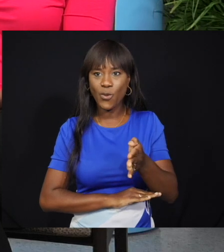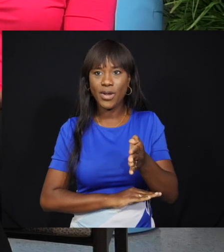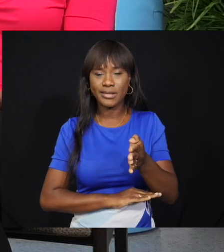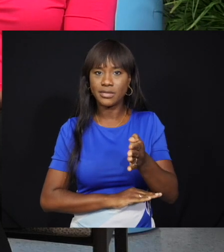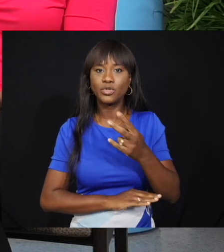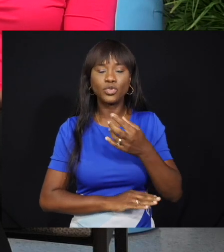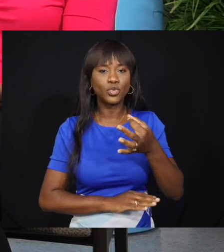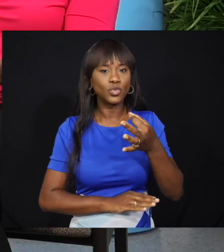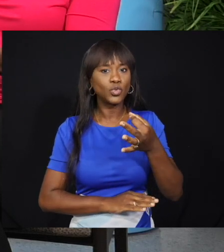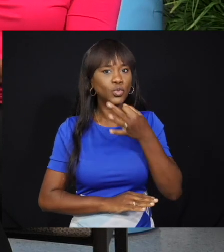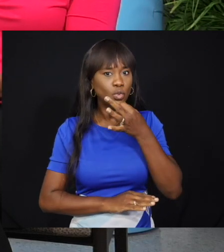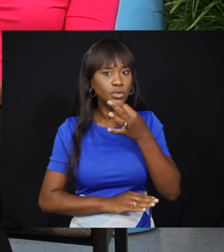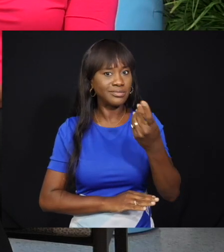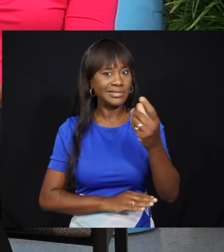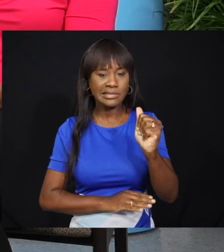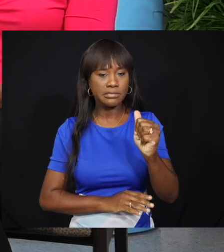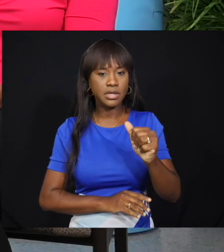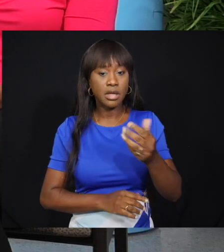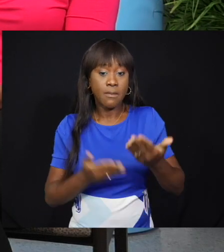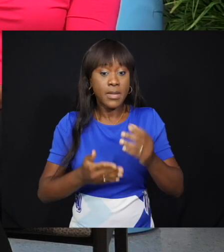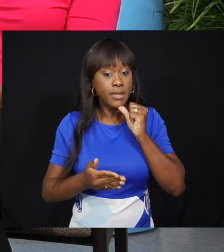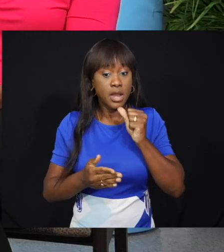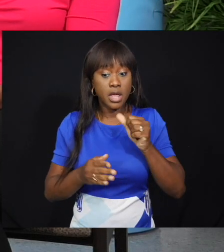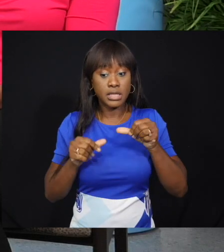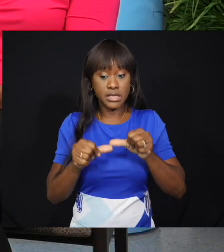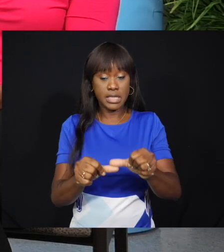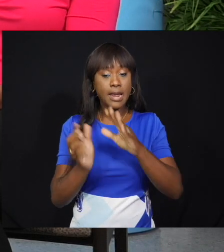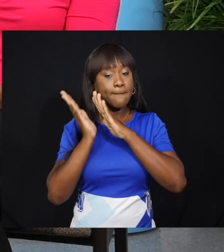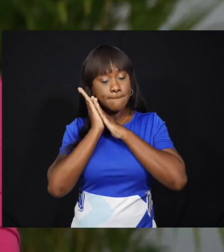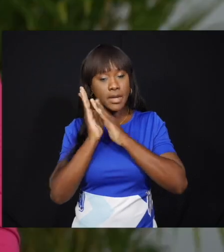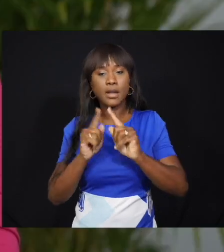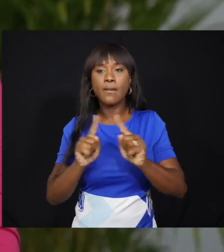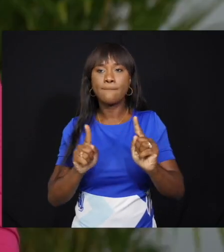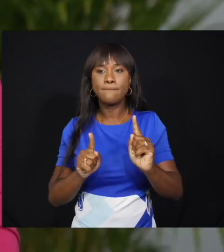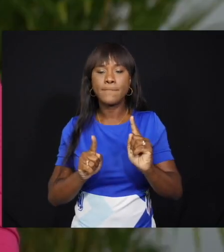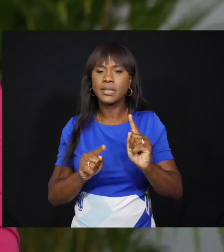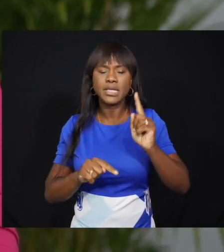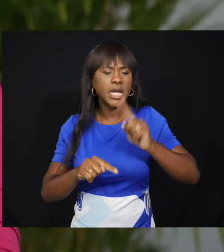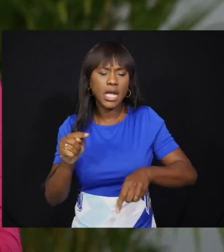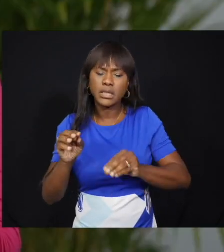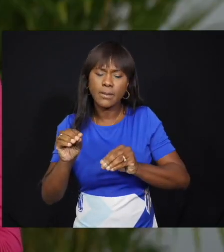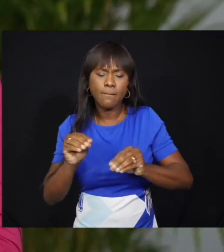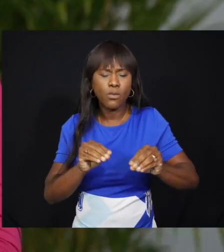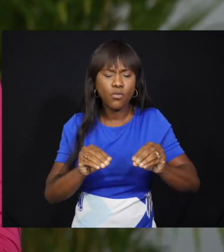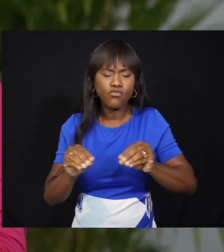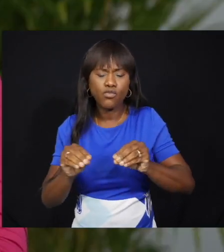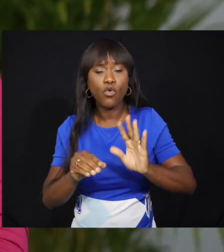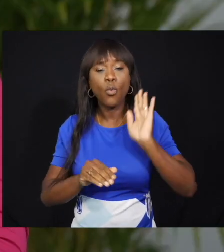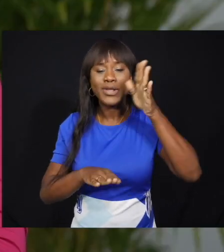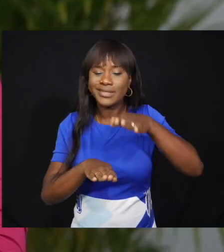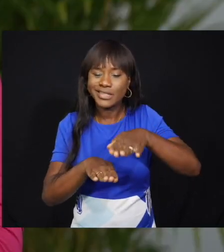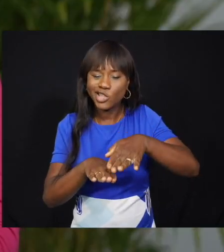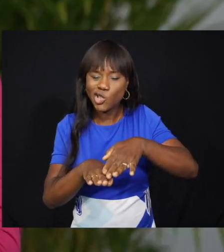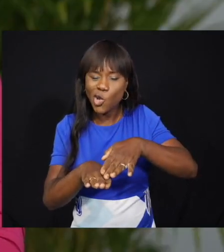infirm. You may not be bedridden, but you will become infirm. You will slow